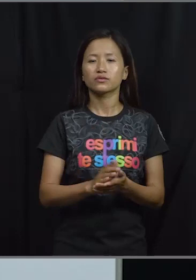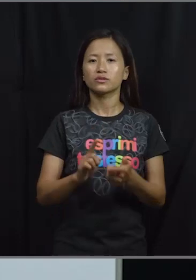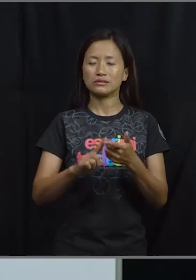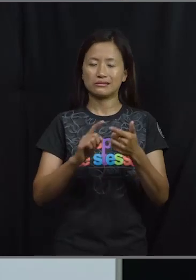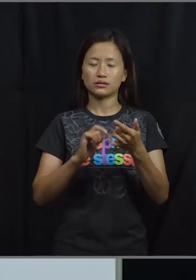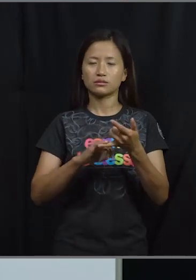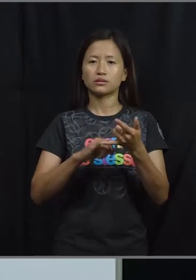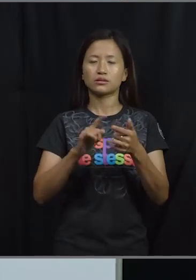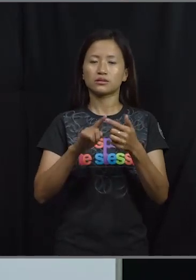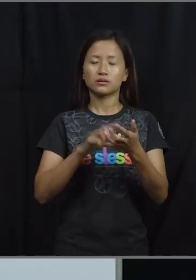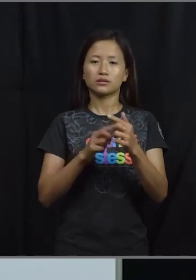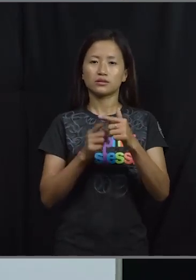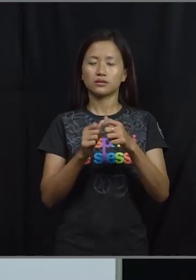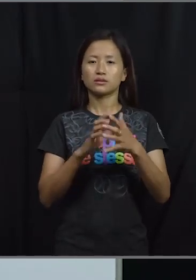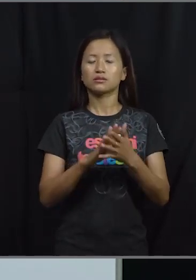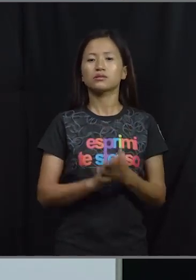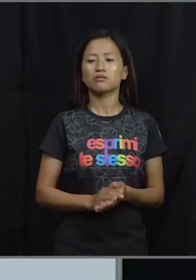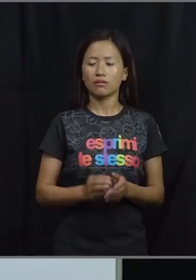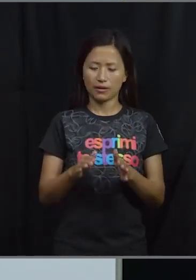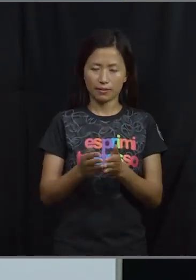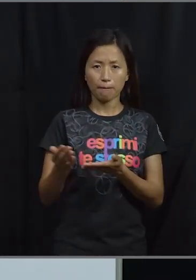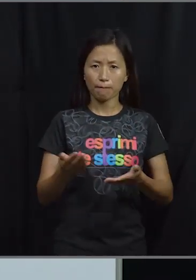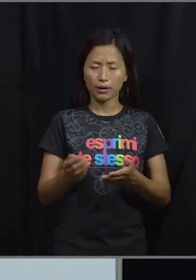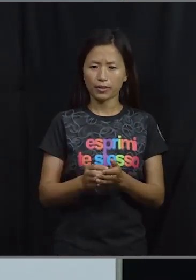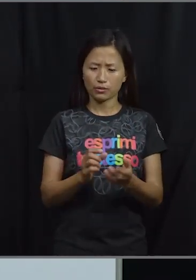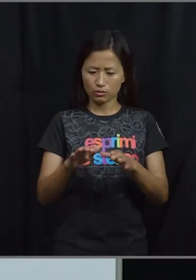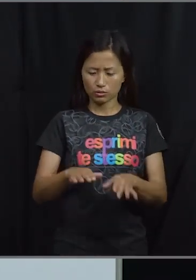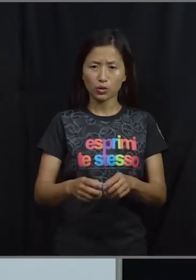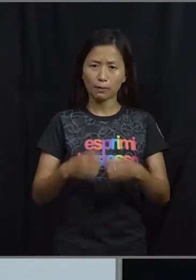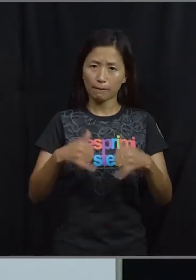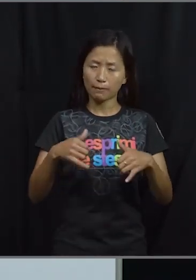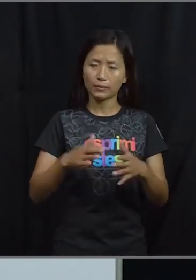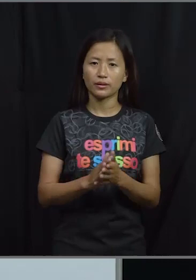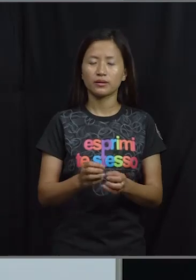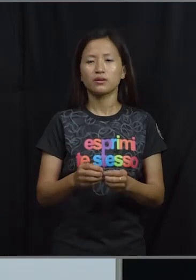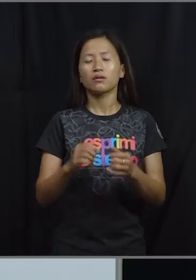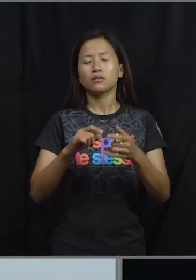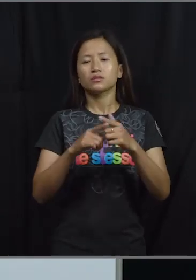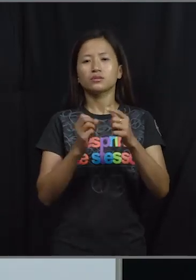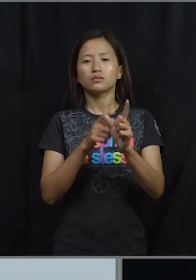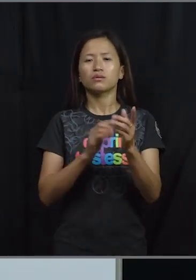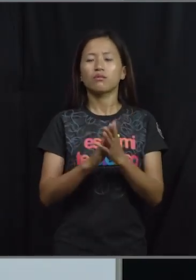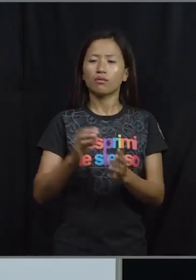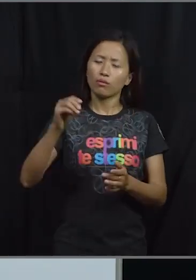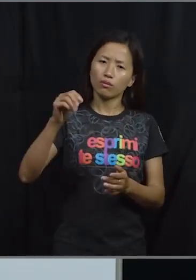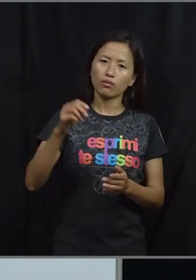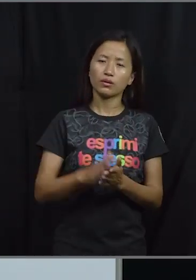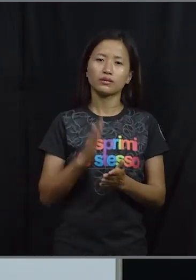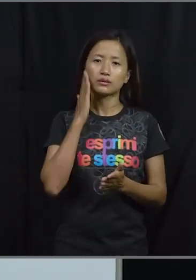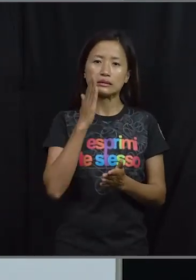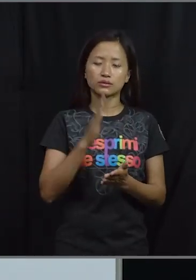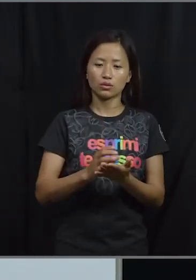the children will be more. All right, baby toys, baby soap, baby clothes, baby oil, so and so